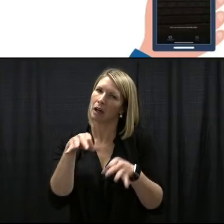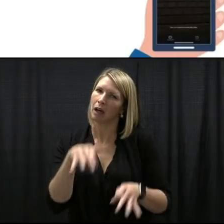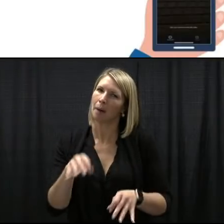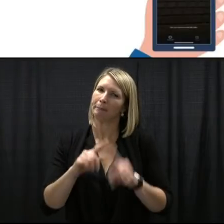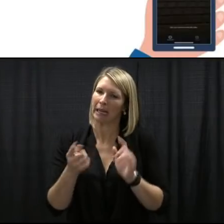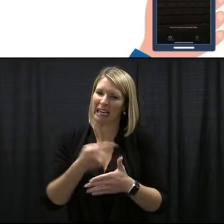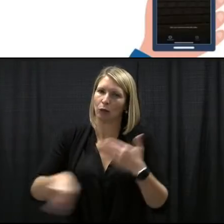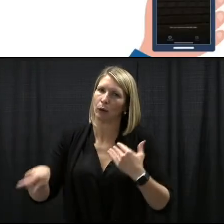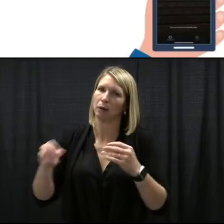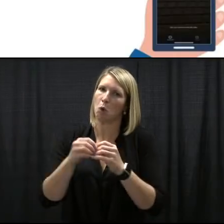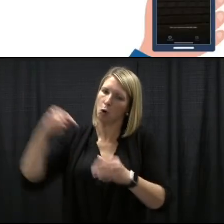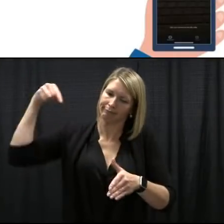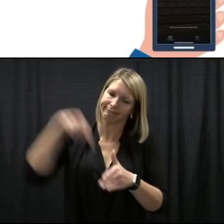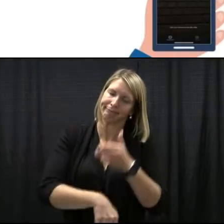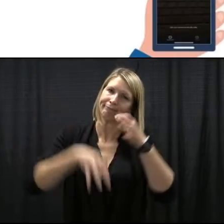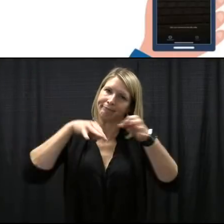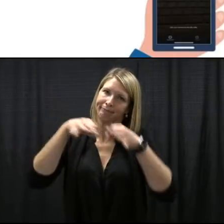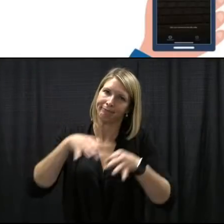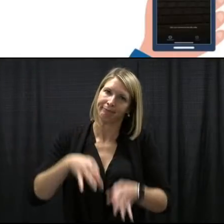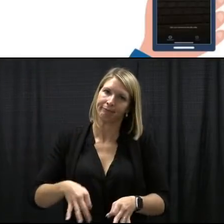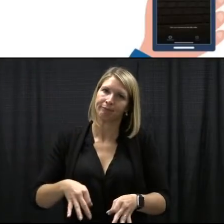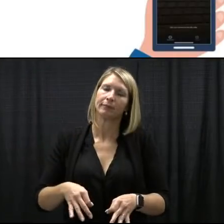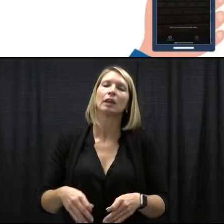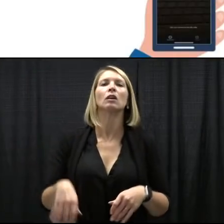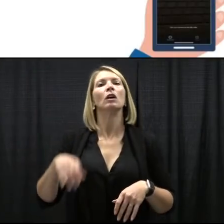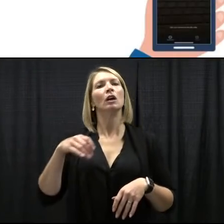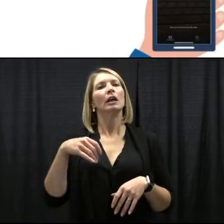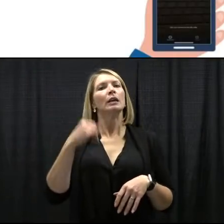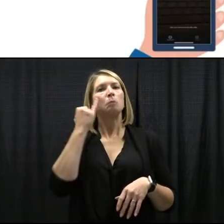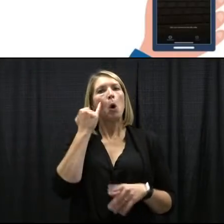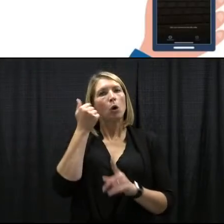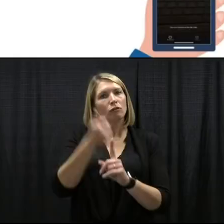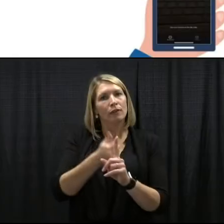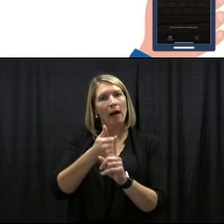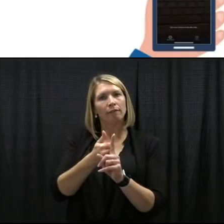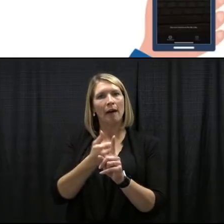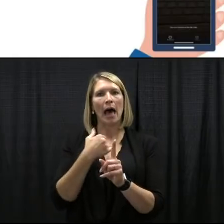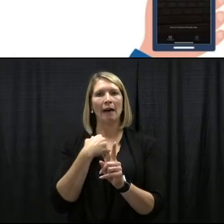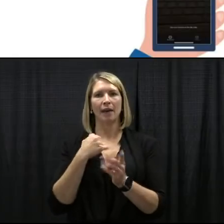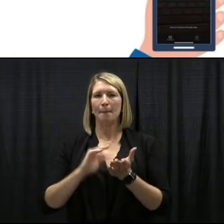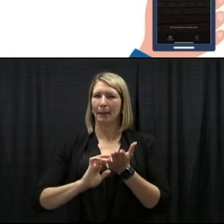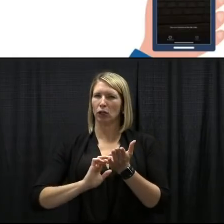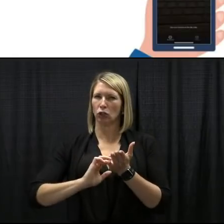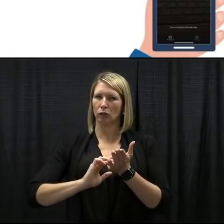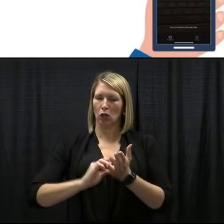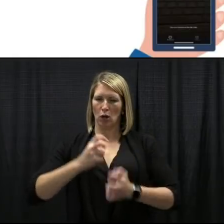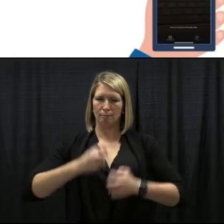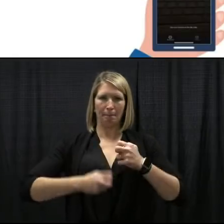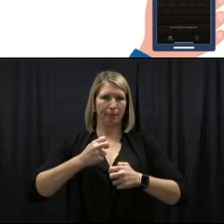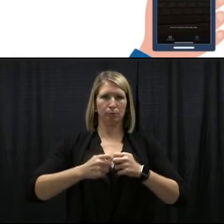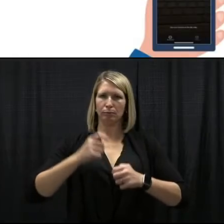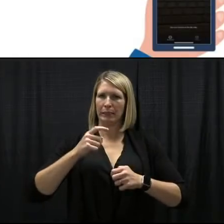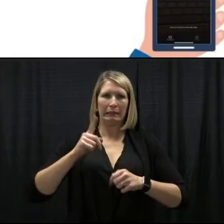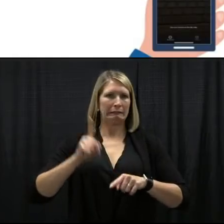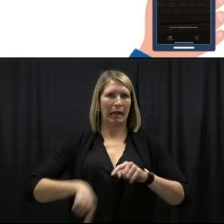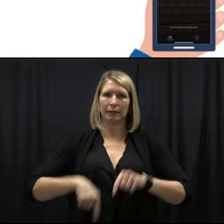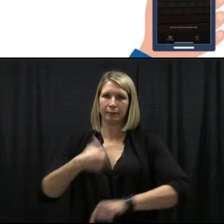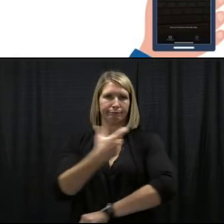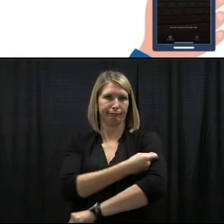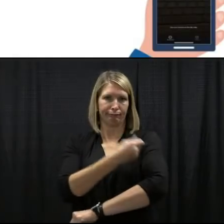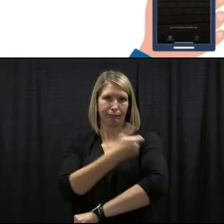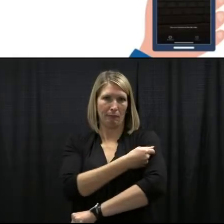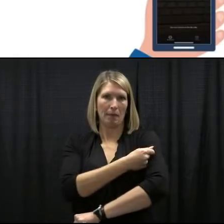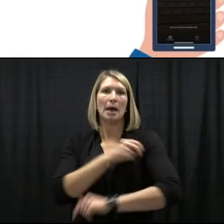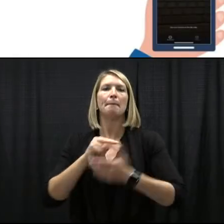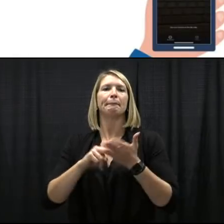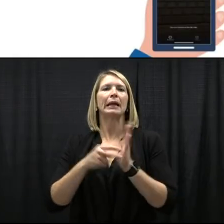fully vaccinated or who have an approved medical exemption will be provided with a COVID-19 vaccination record in the form of a